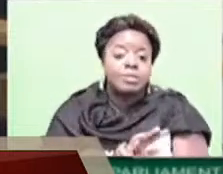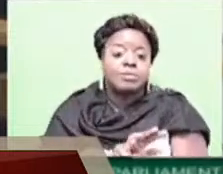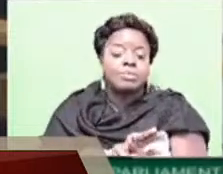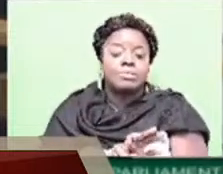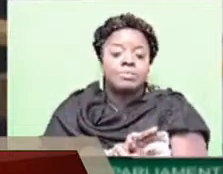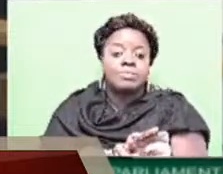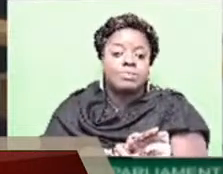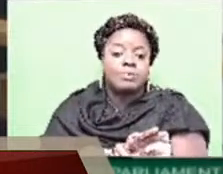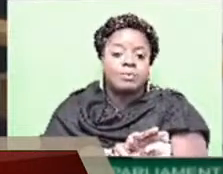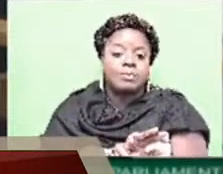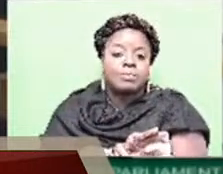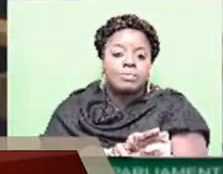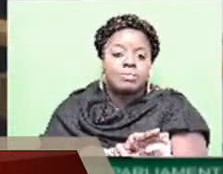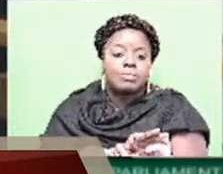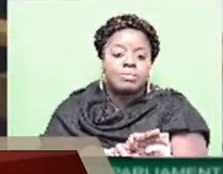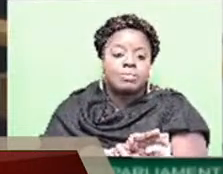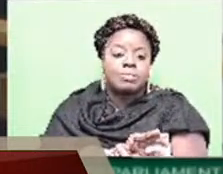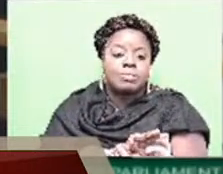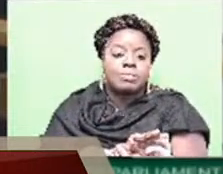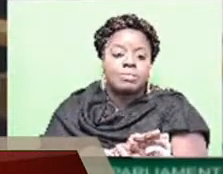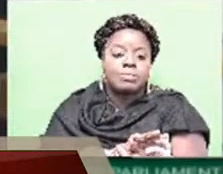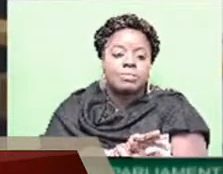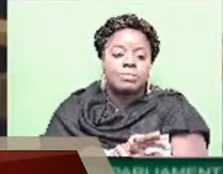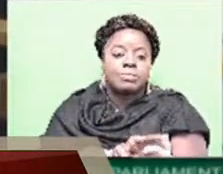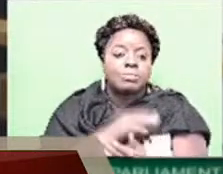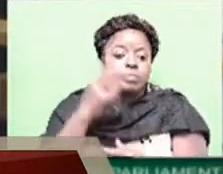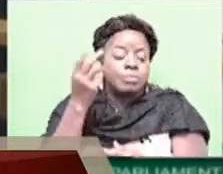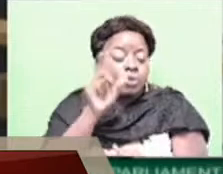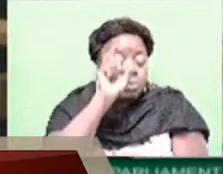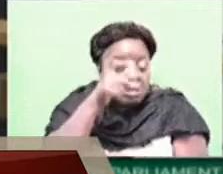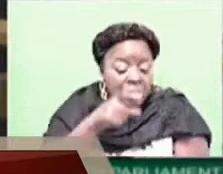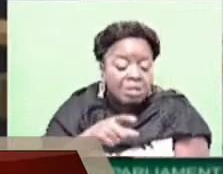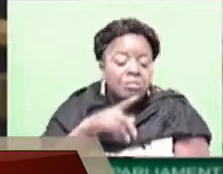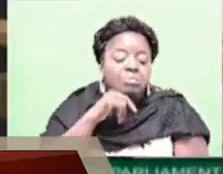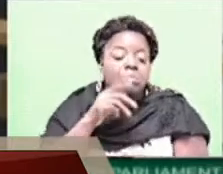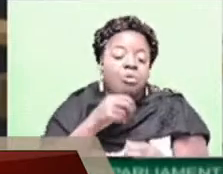particular House, Madam President, we deserve some more respect.